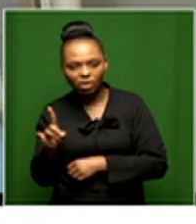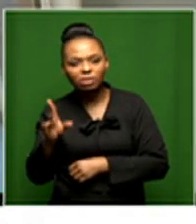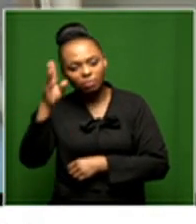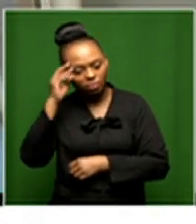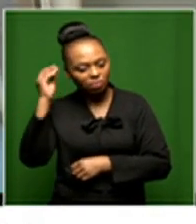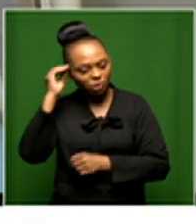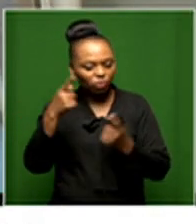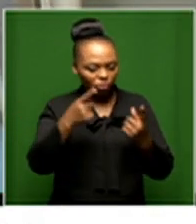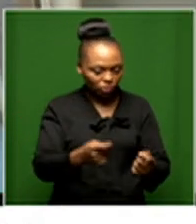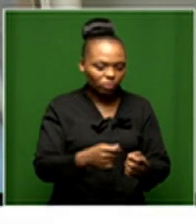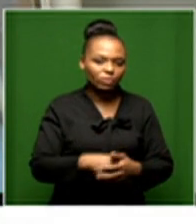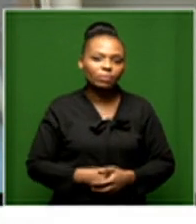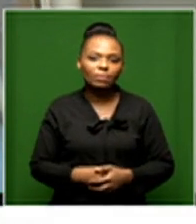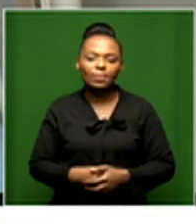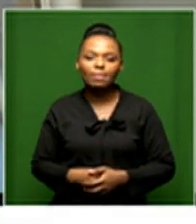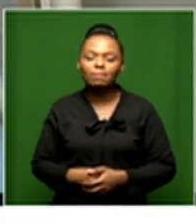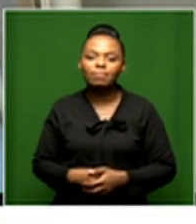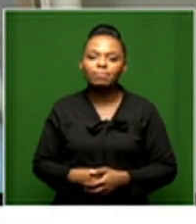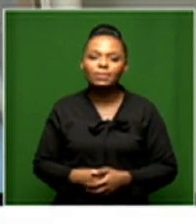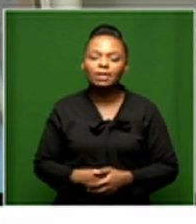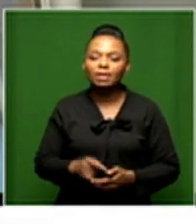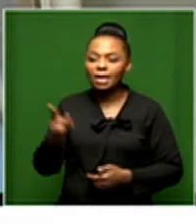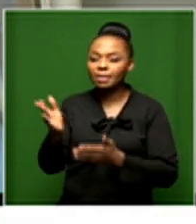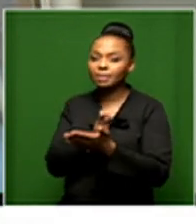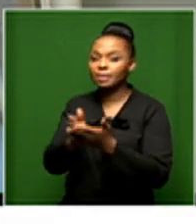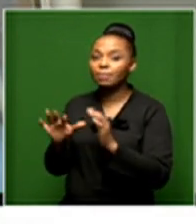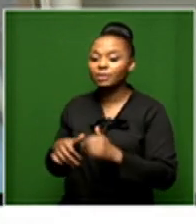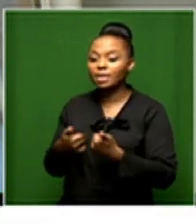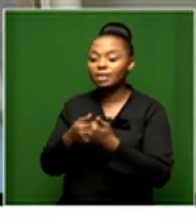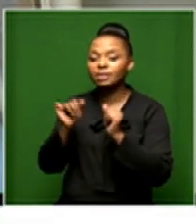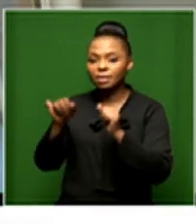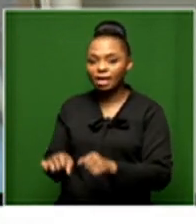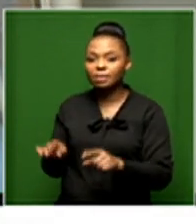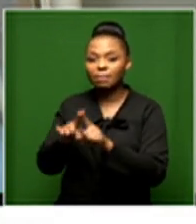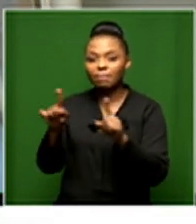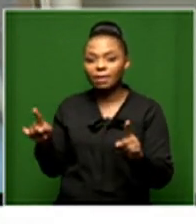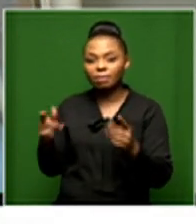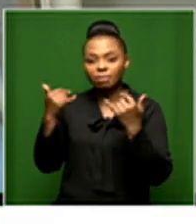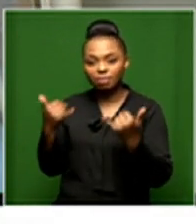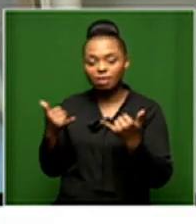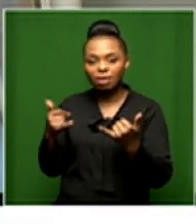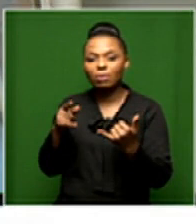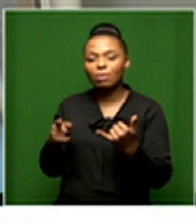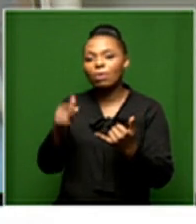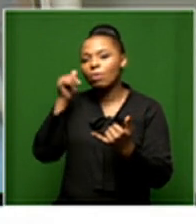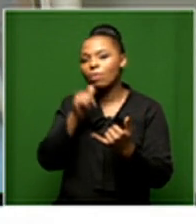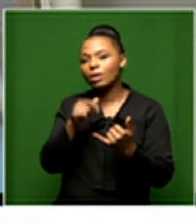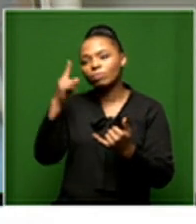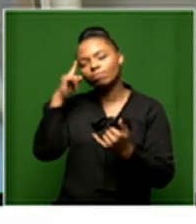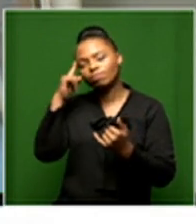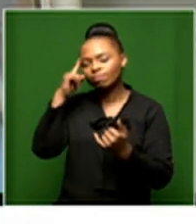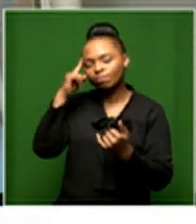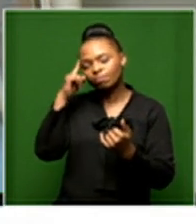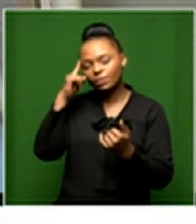And, that also speaks to some of the challenges. But moreover, if you consider